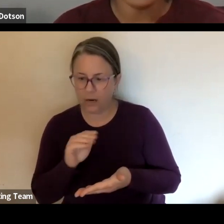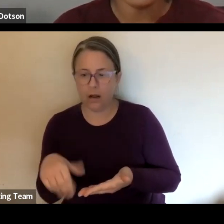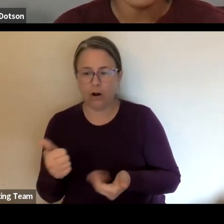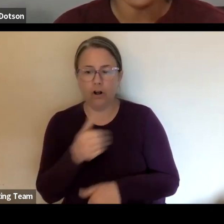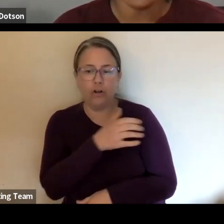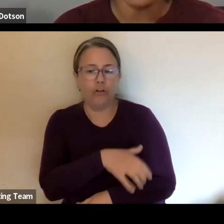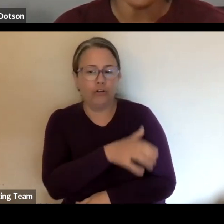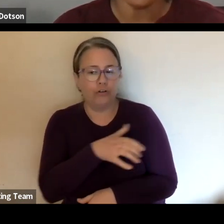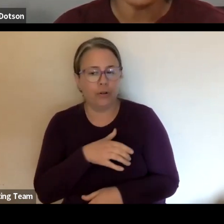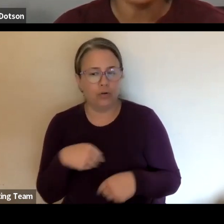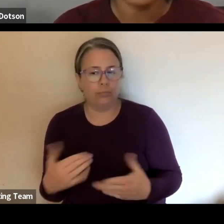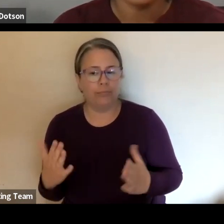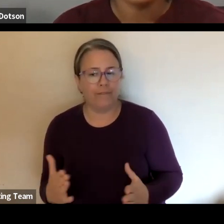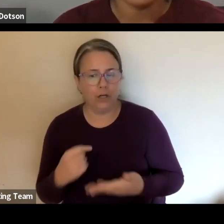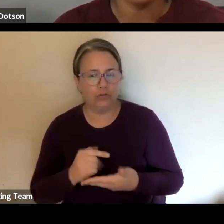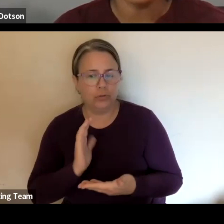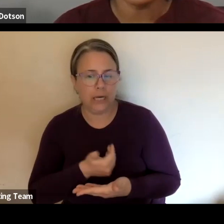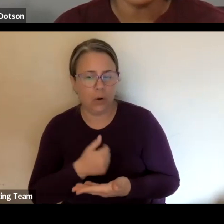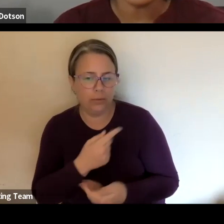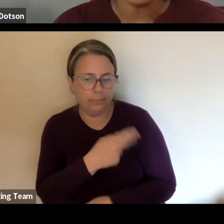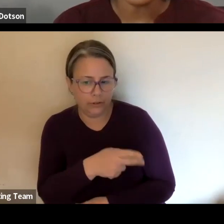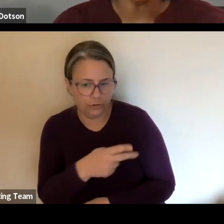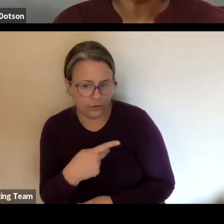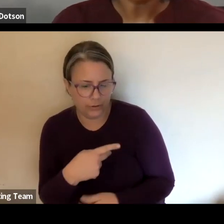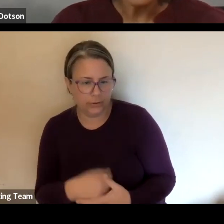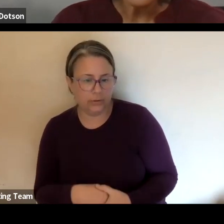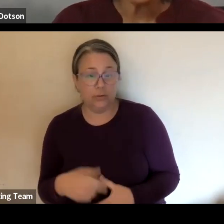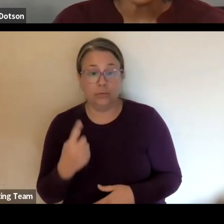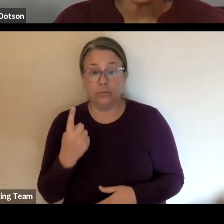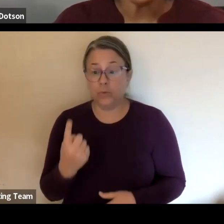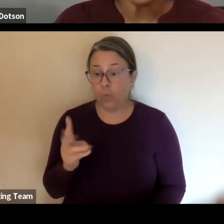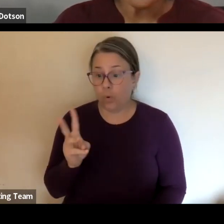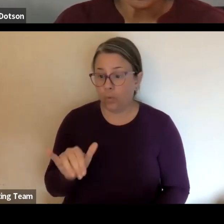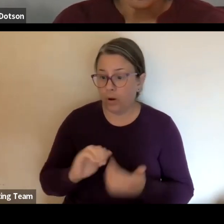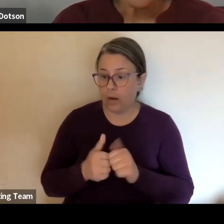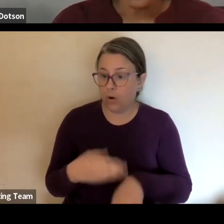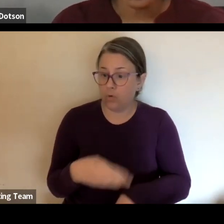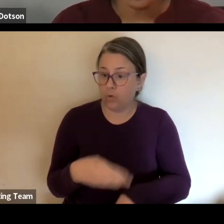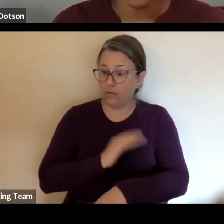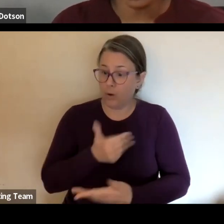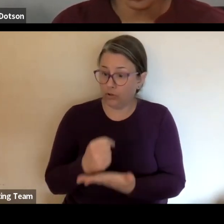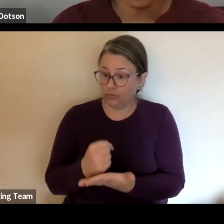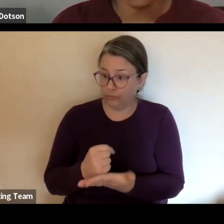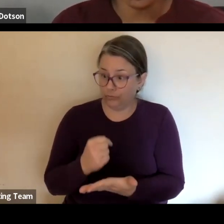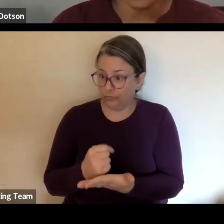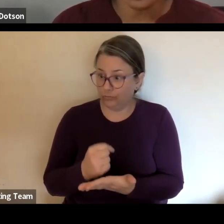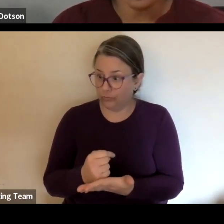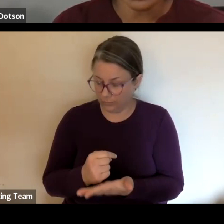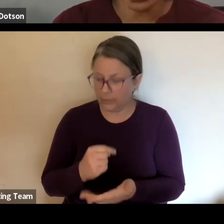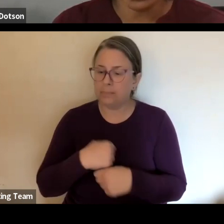our patients better is by personalizing our interventions. And what I mean by that is that if we know